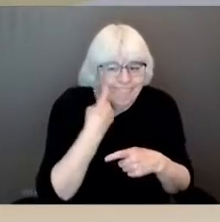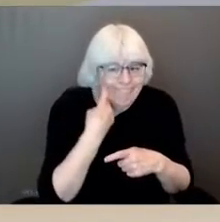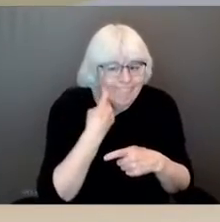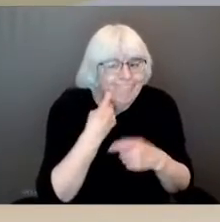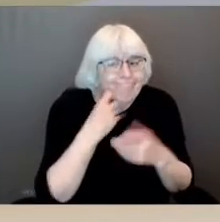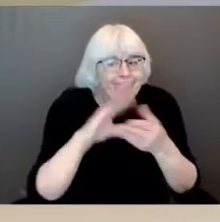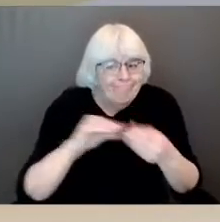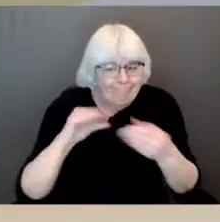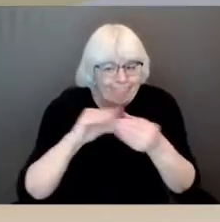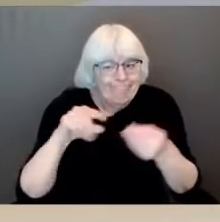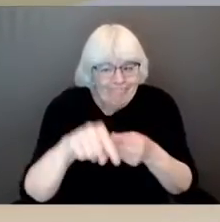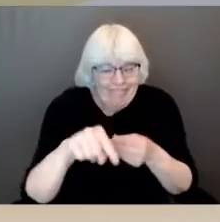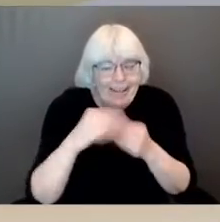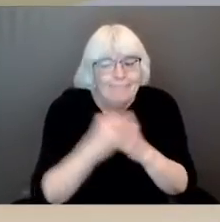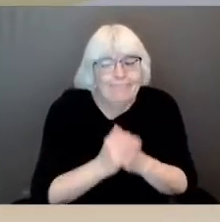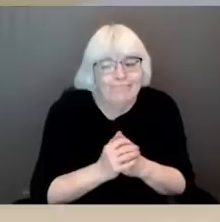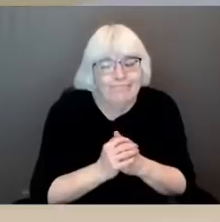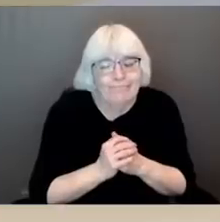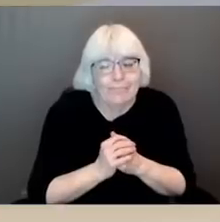But we've